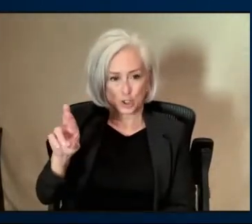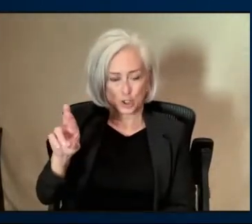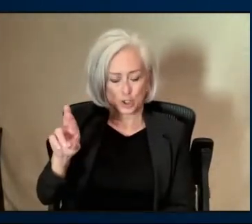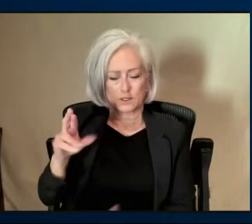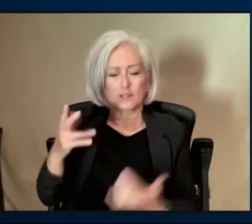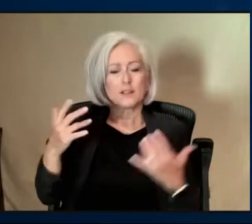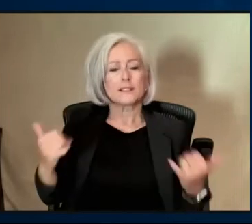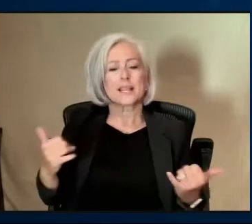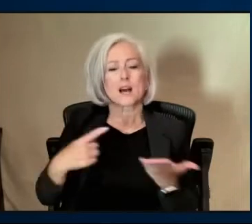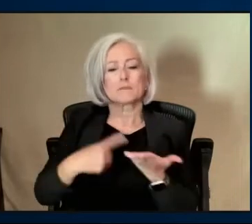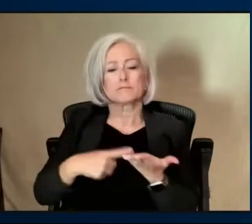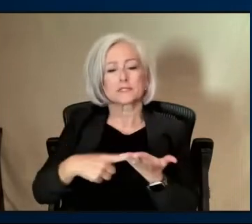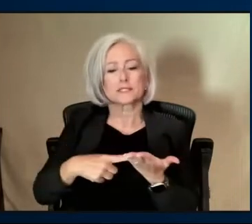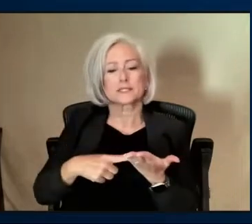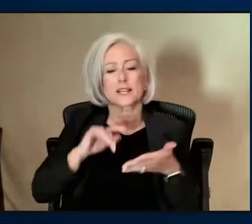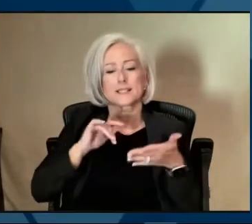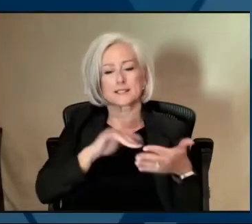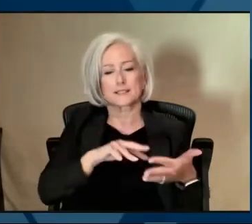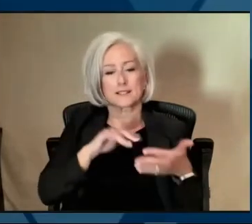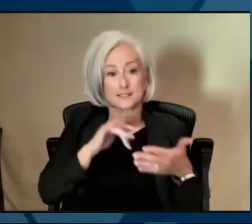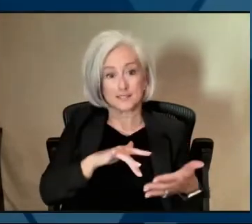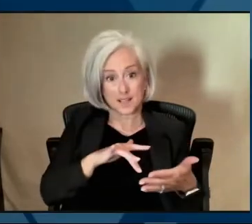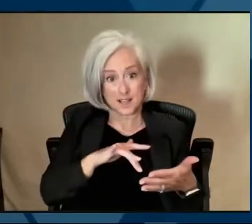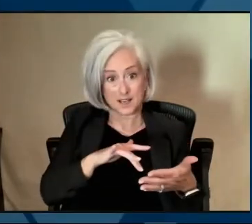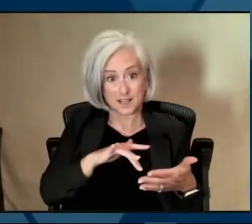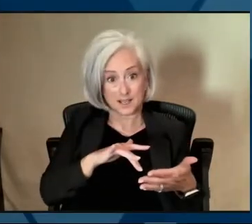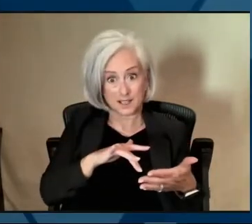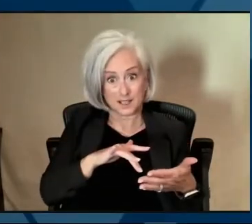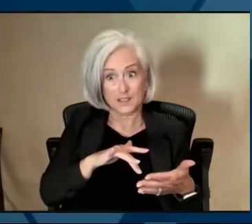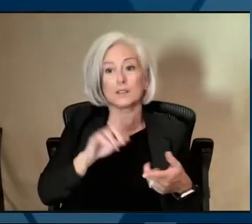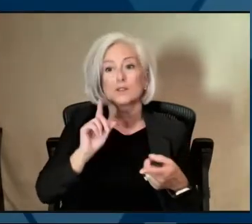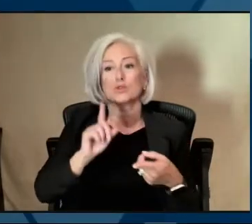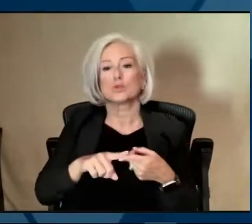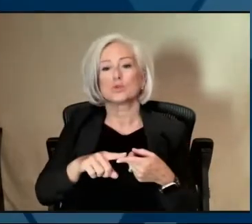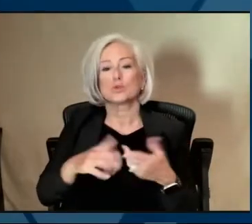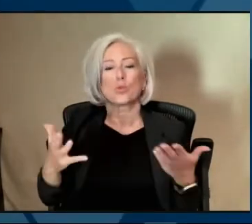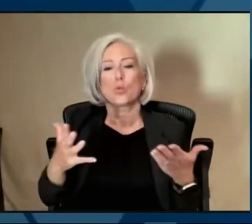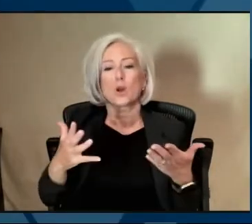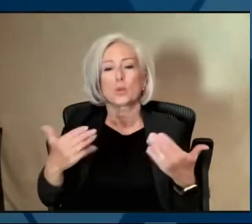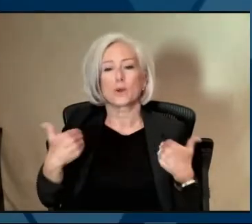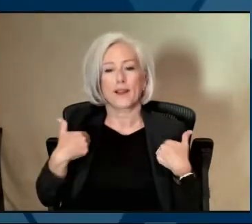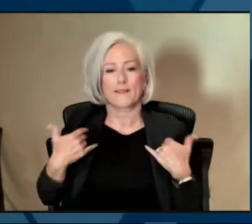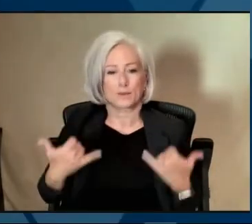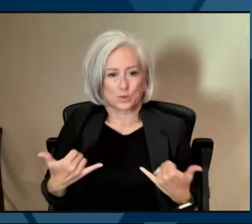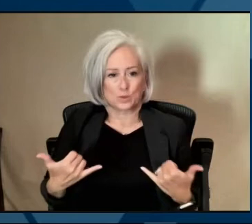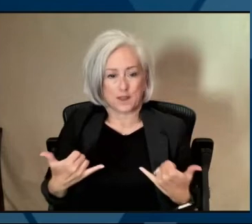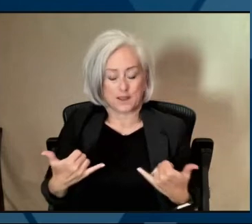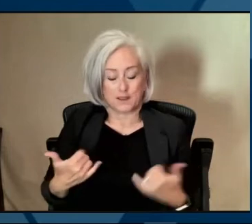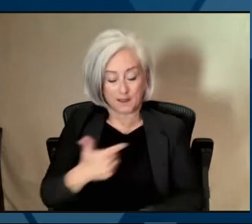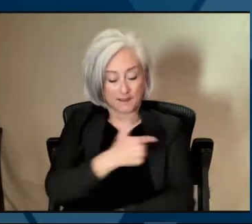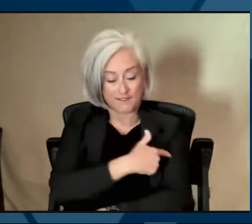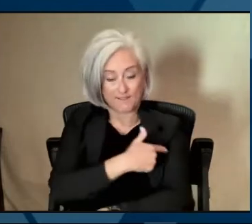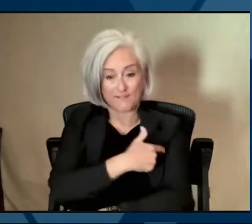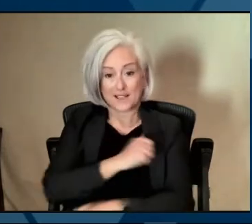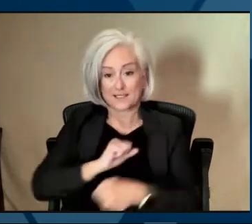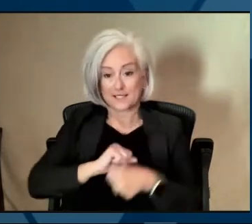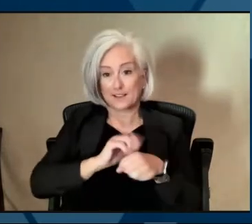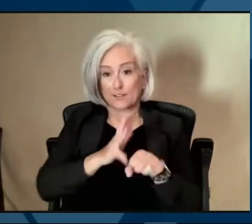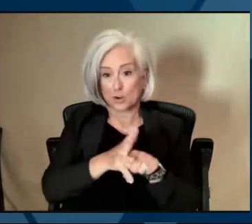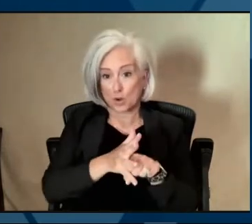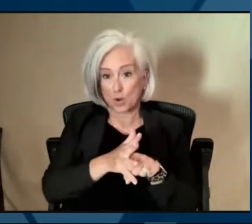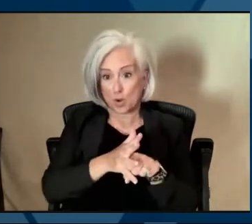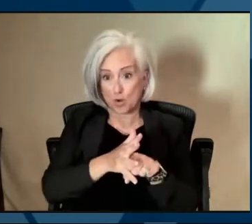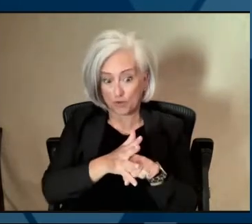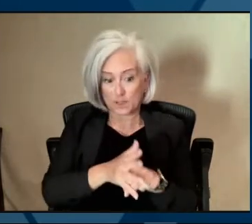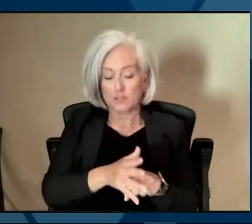went through in order to get to where we are today. The vaccines were approved for COVID-19, went through some very rigorous